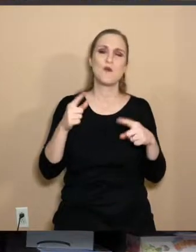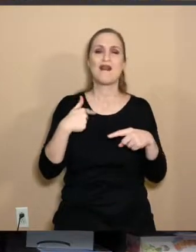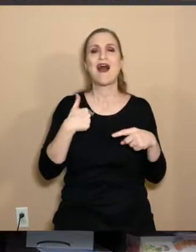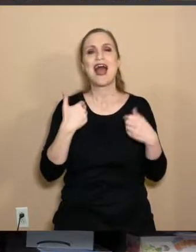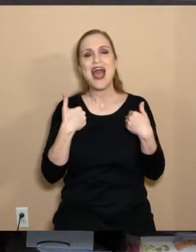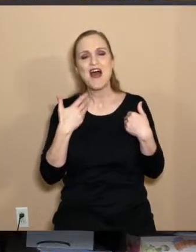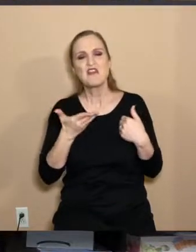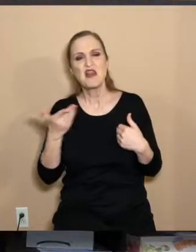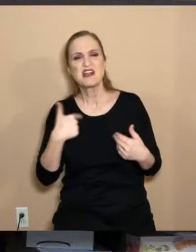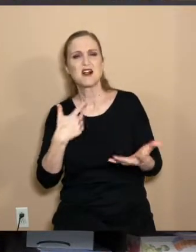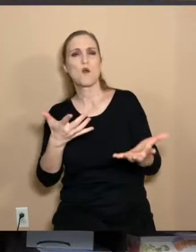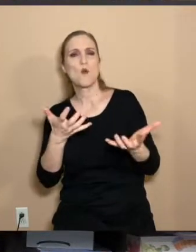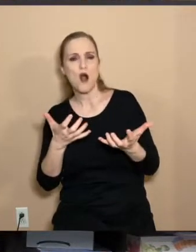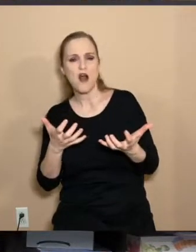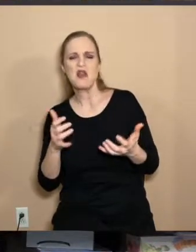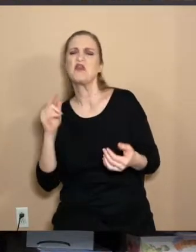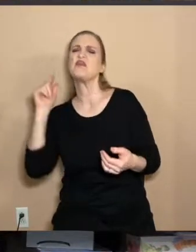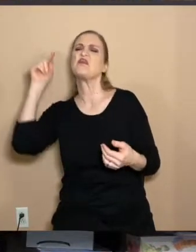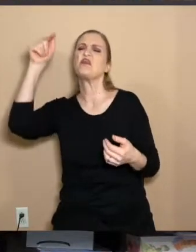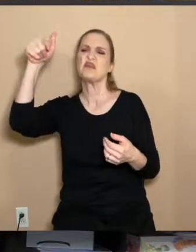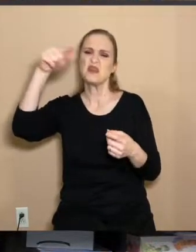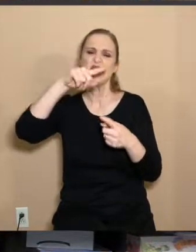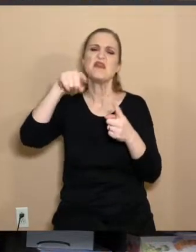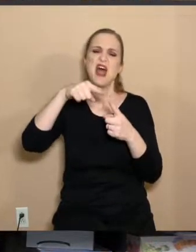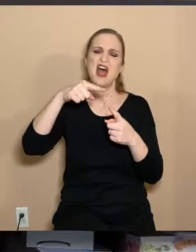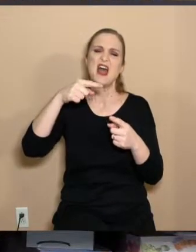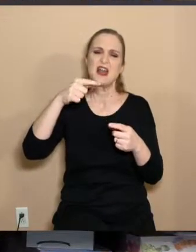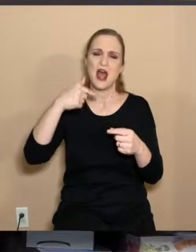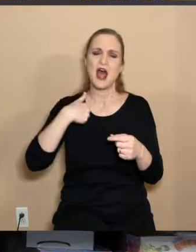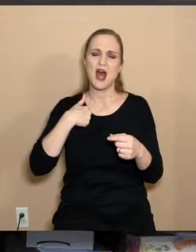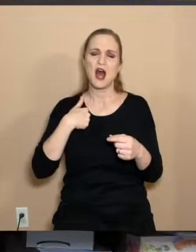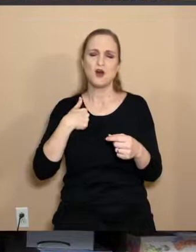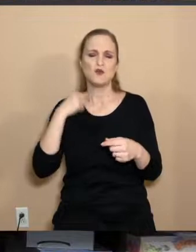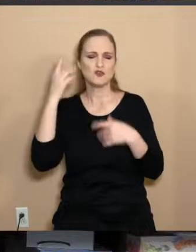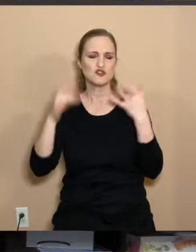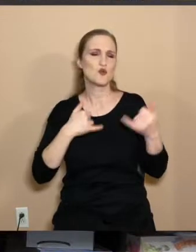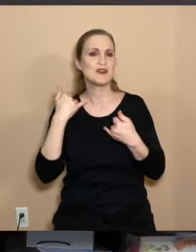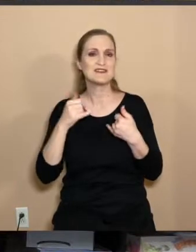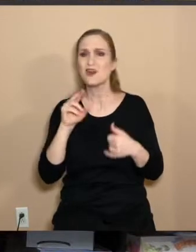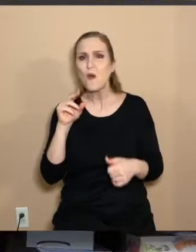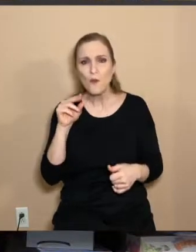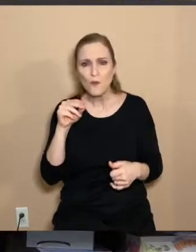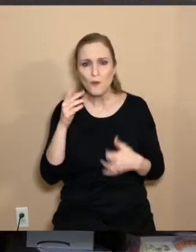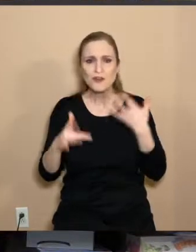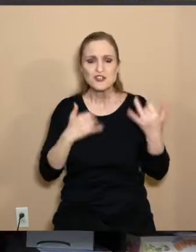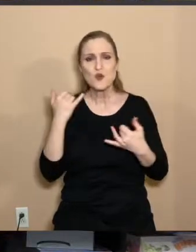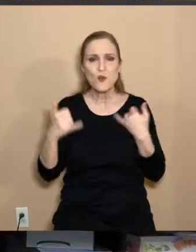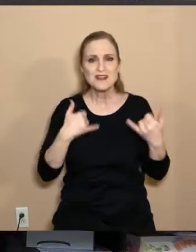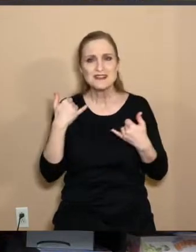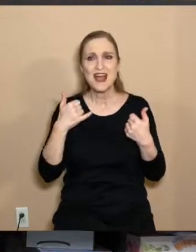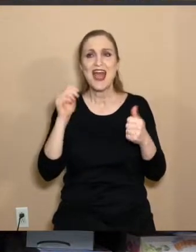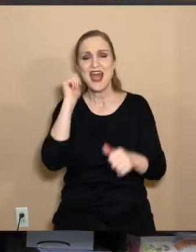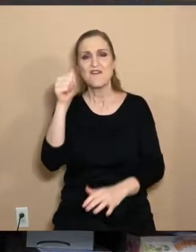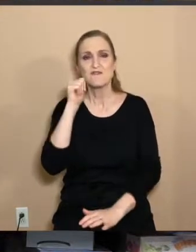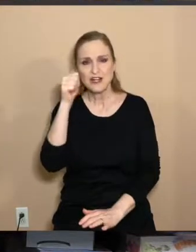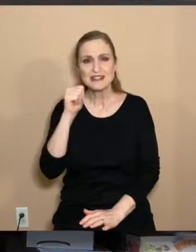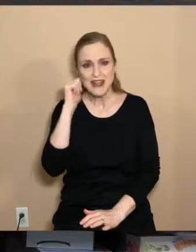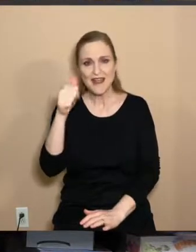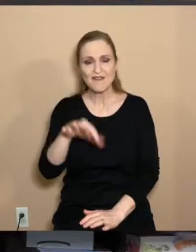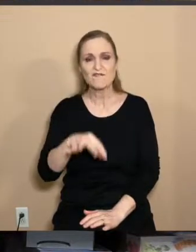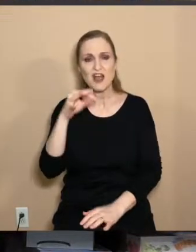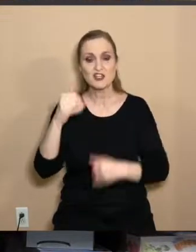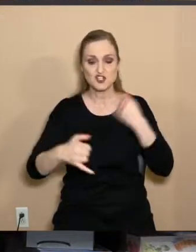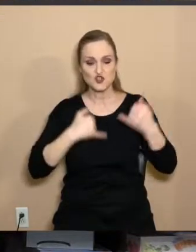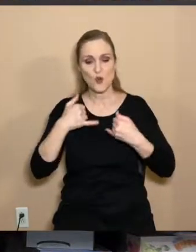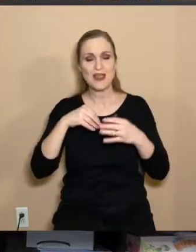the things that I want, that's when I'm going to find joy. But he says, no, rejoice every day of your life. Find joy